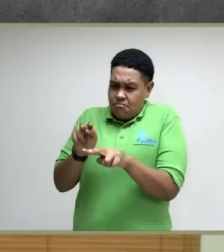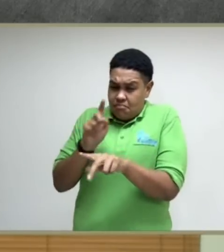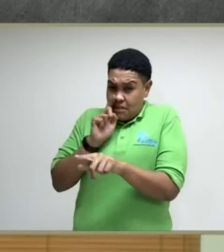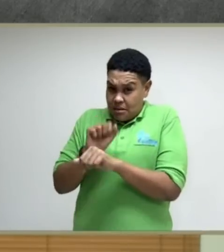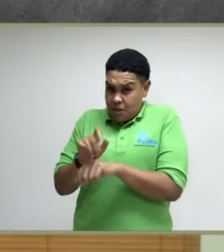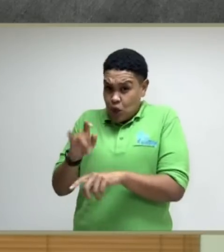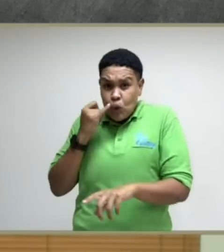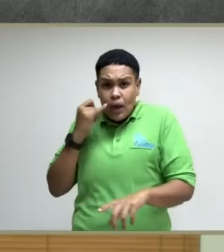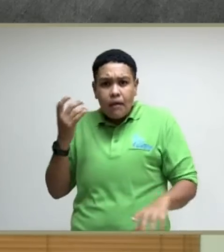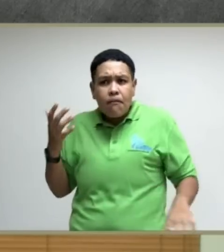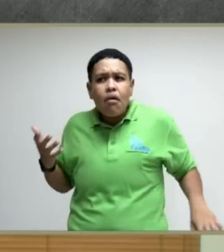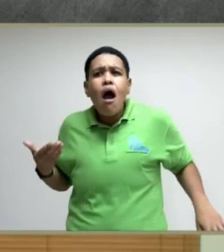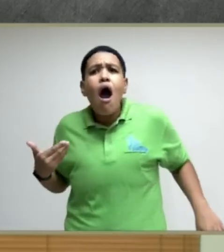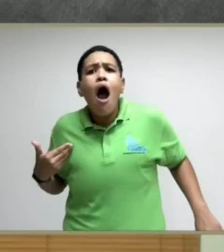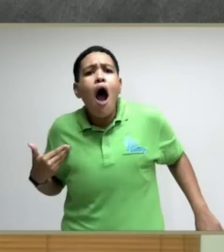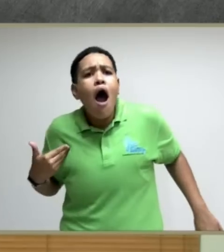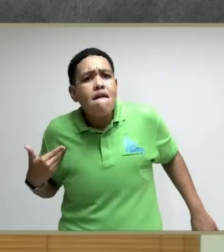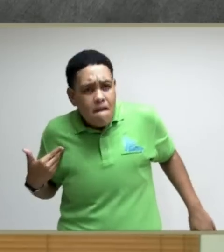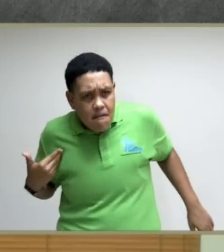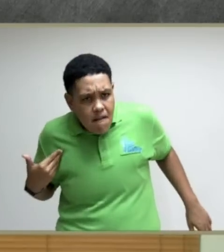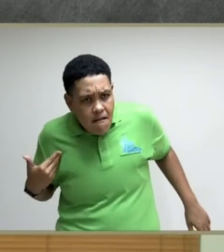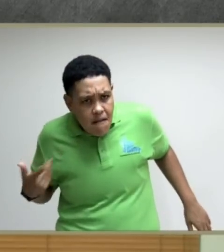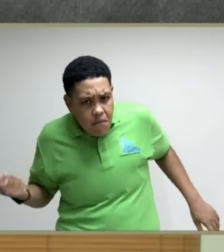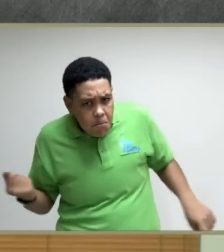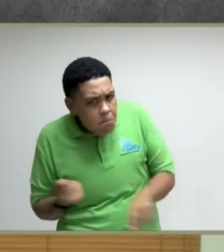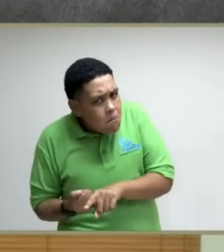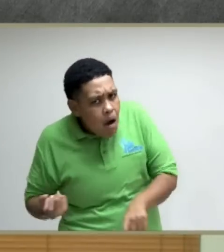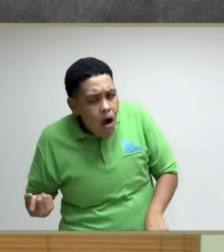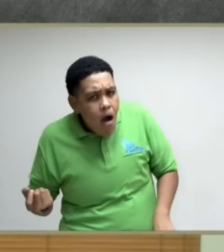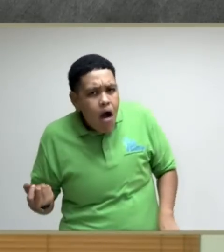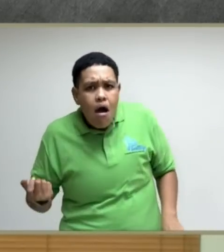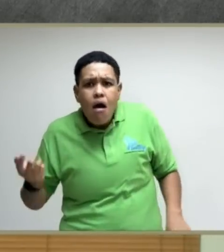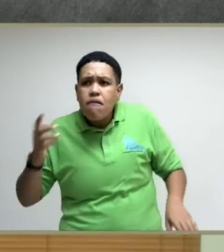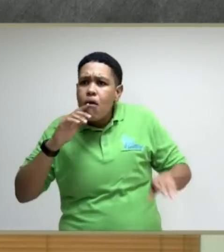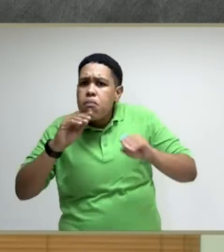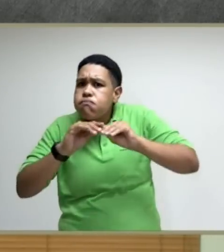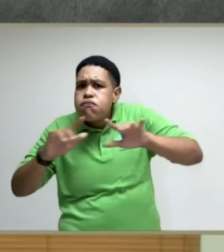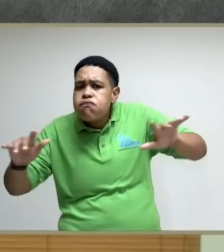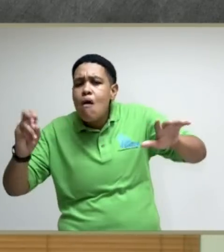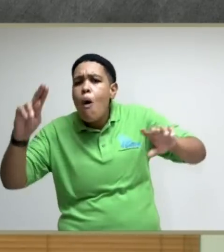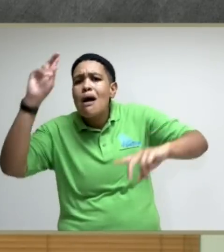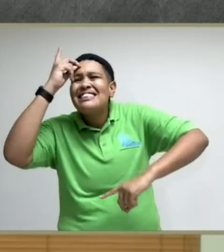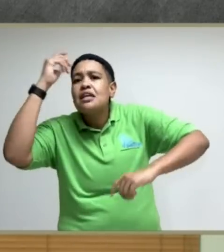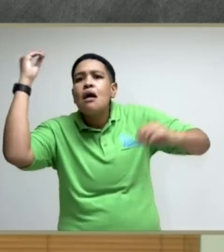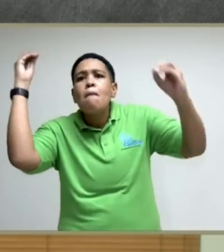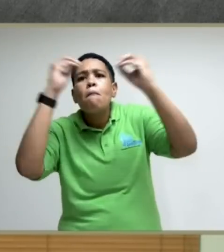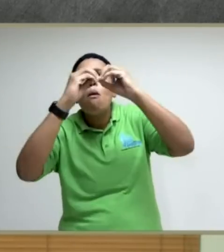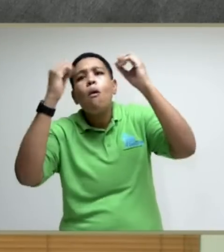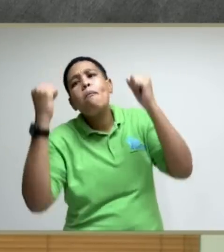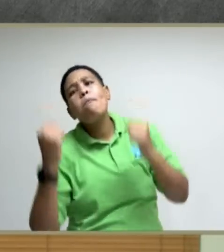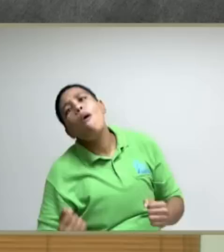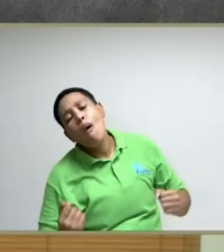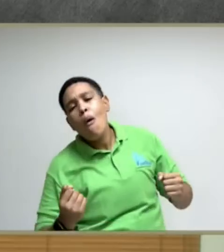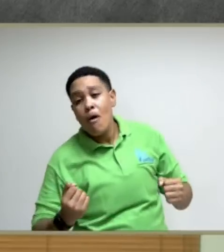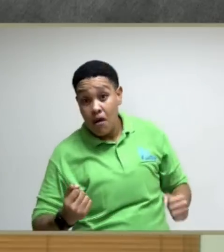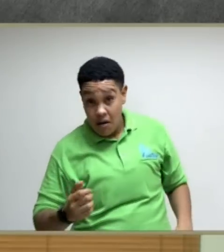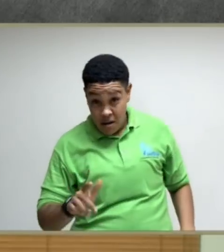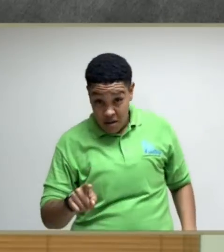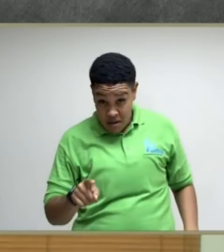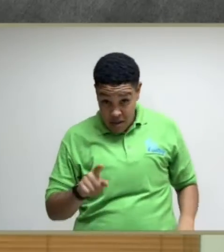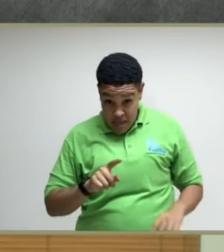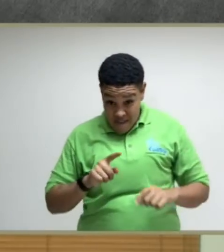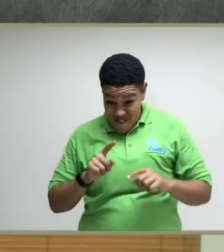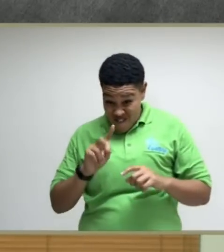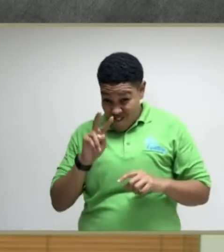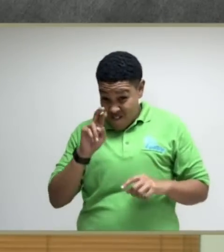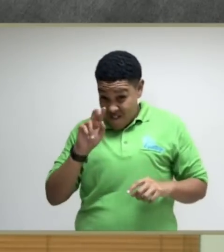an impact on transmissibility and severity of illness. So these variants of interest, of which mu is